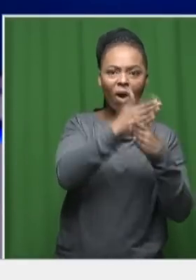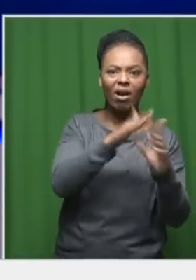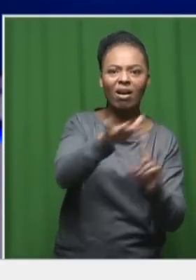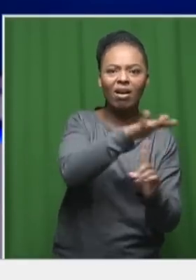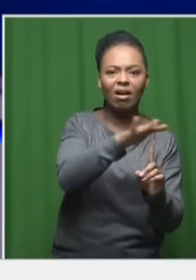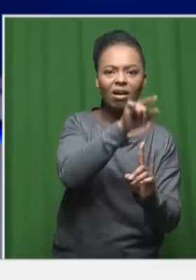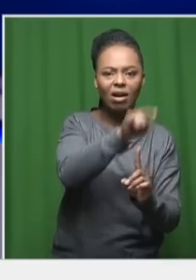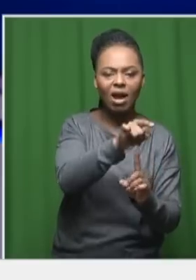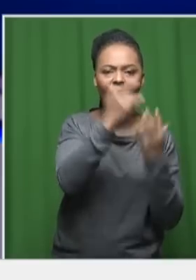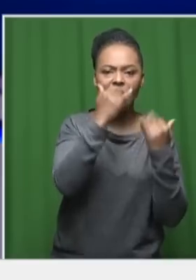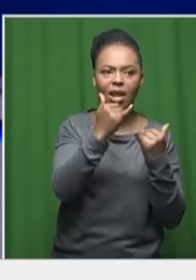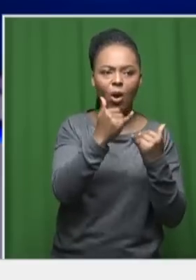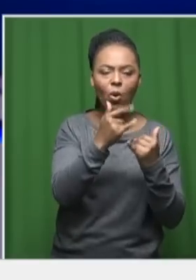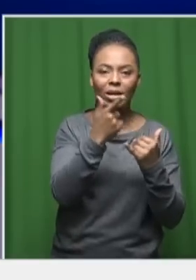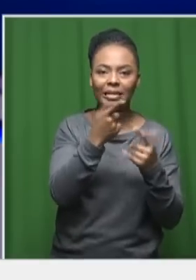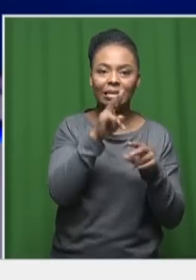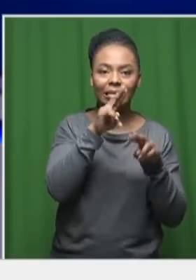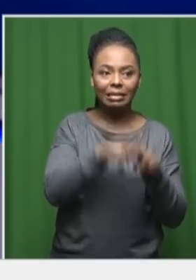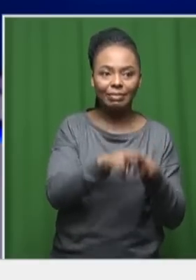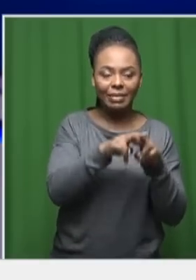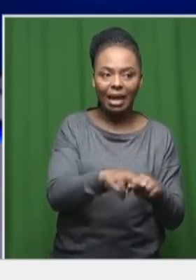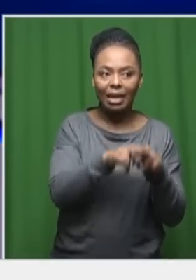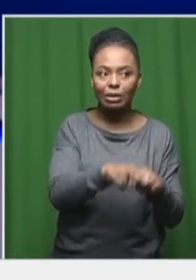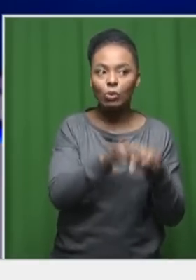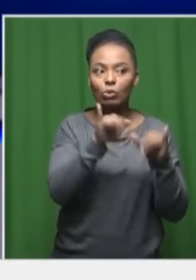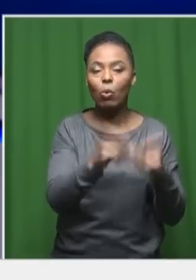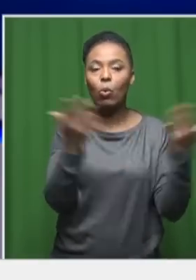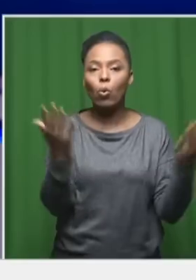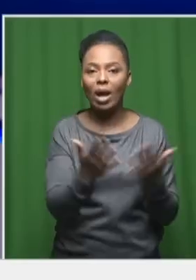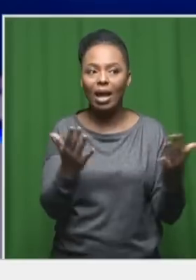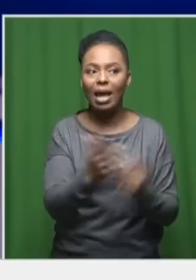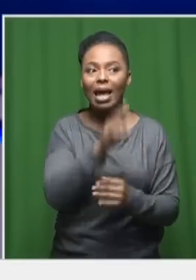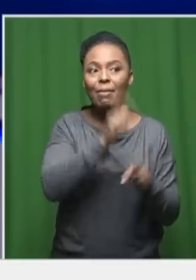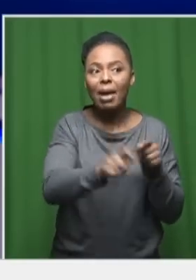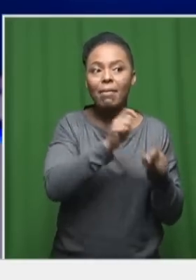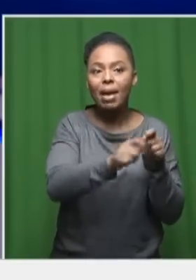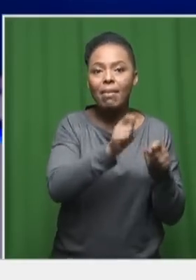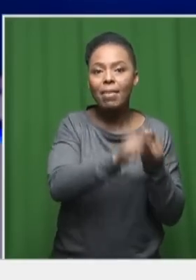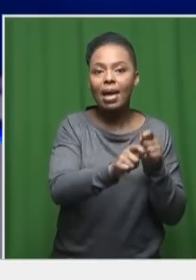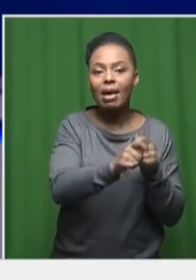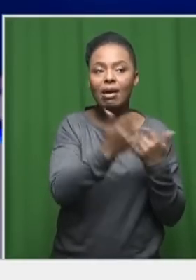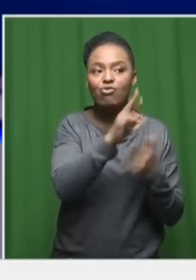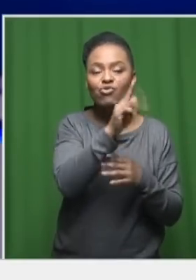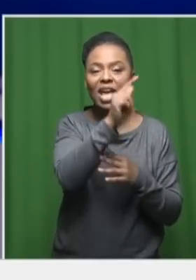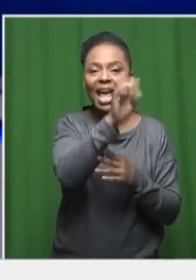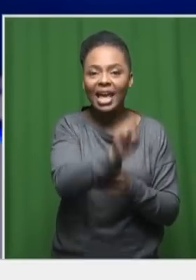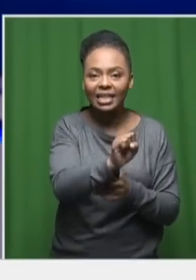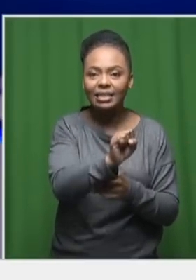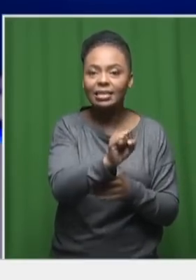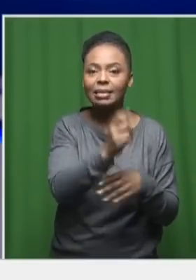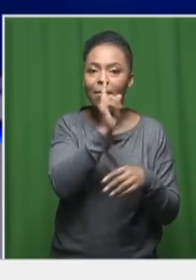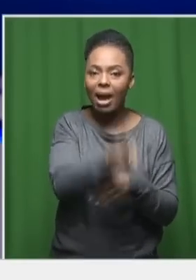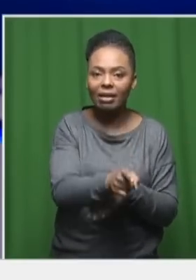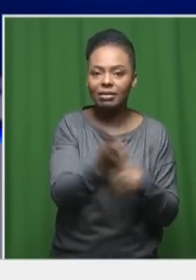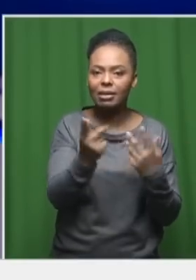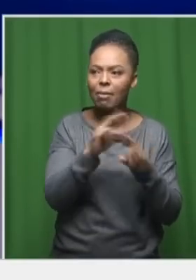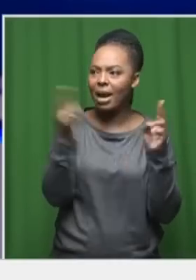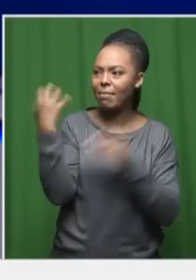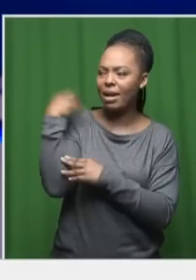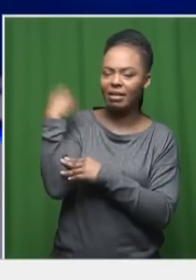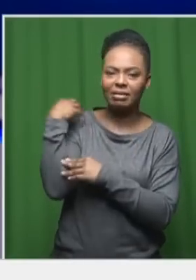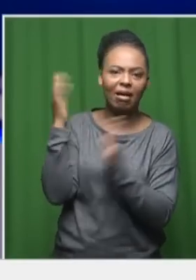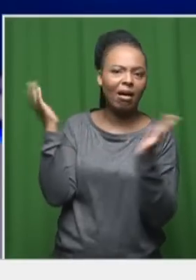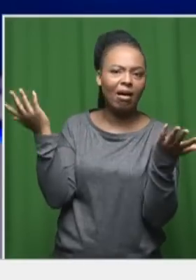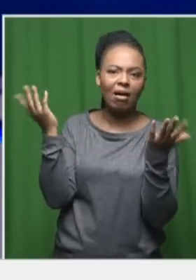falls on you to find where you stay and for you to pay those rates. Why is this not the same? And I know they're going to talk about the Ministerial handbook, but to me it seems